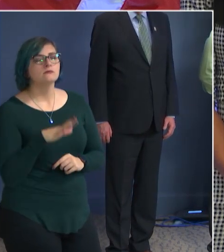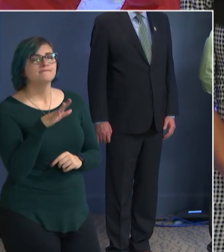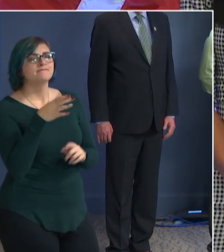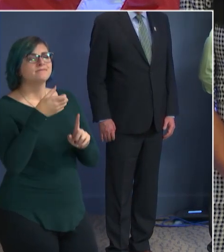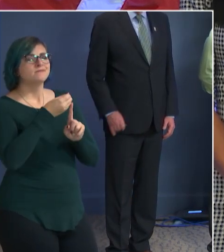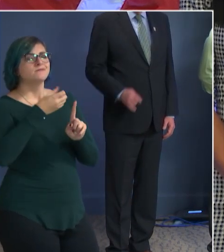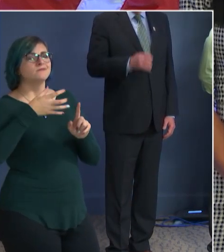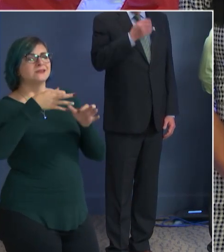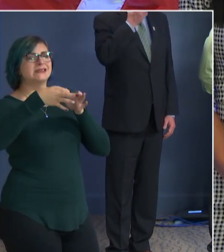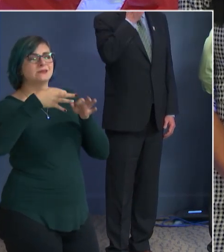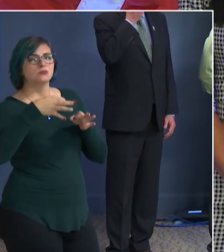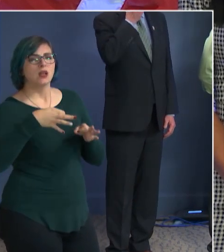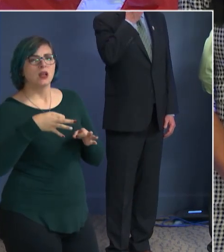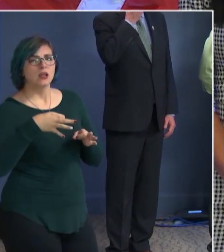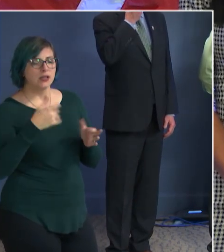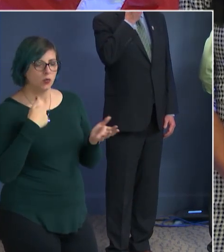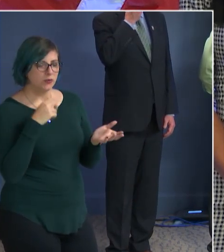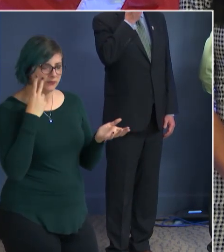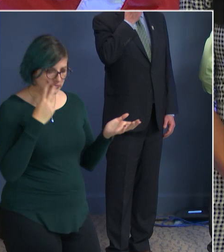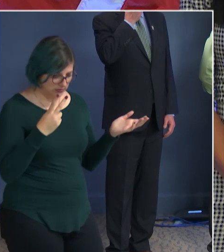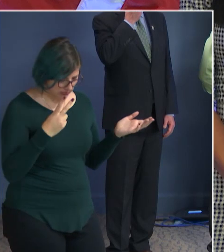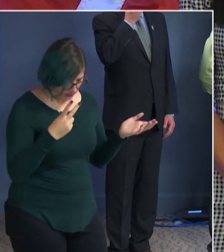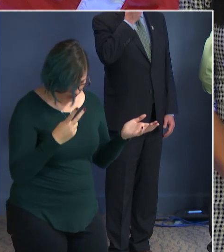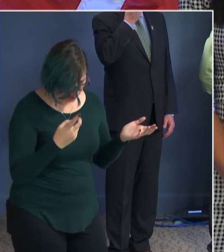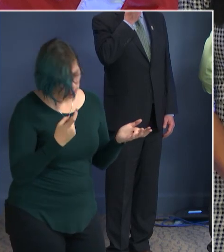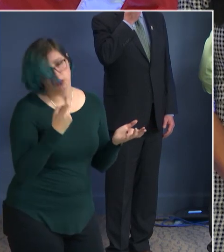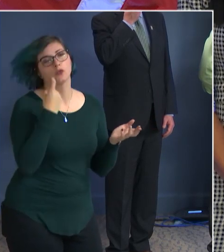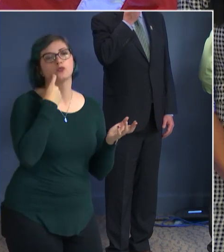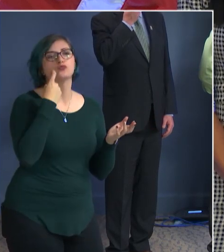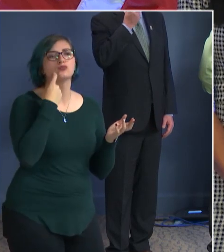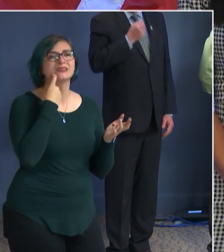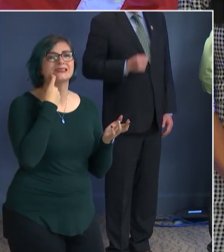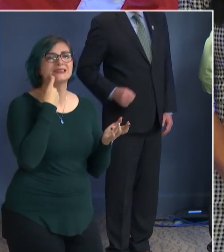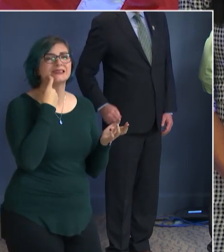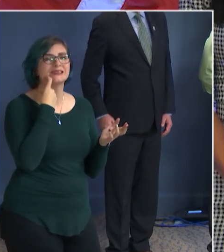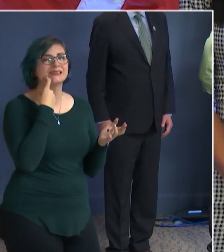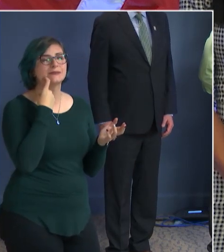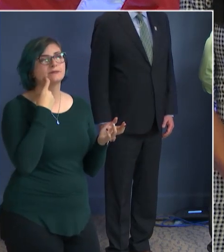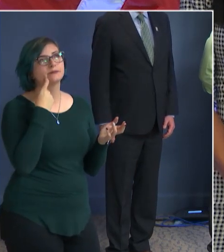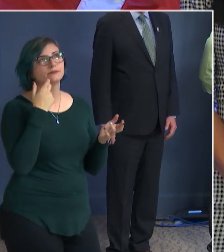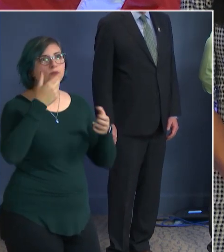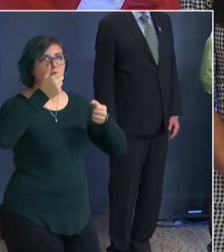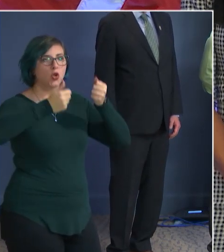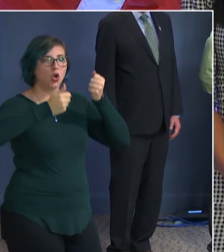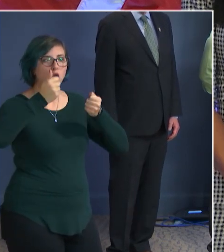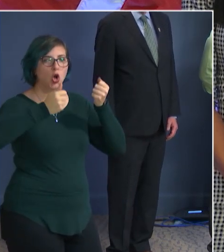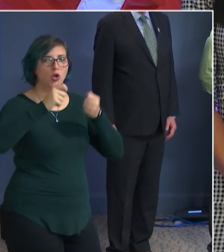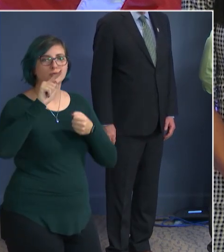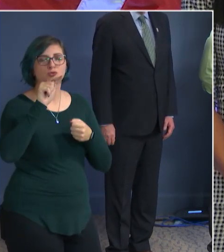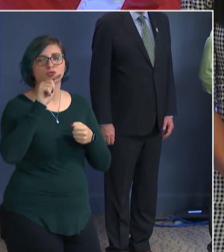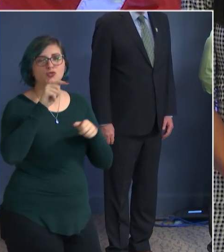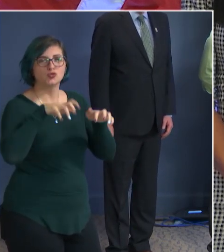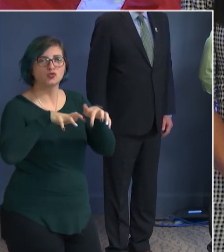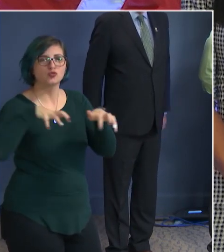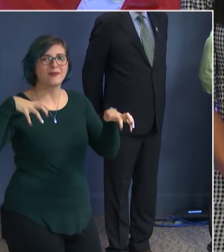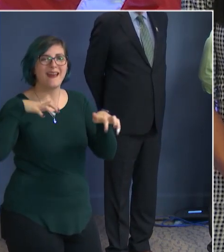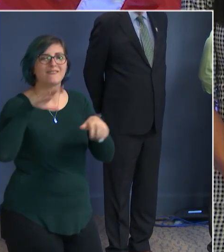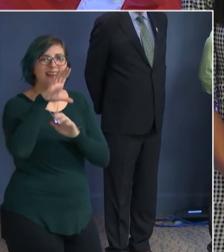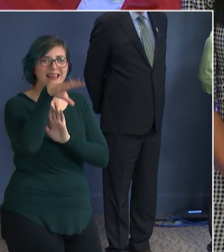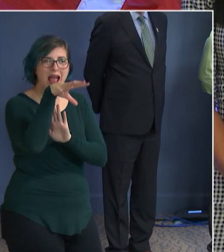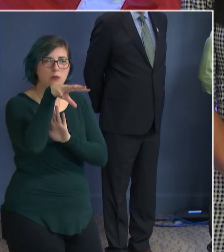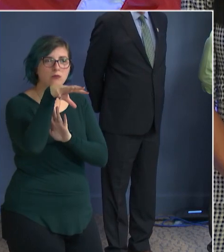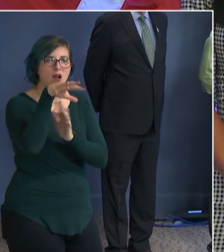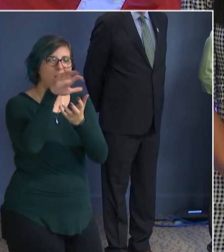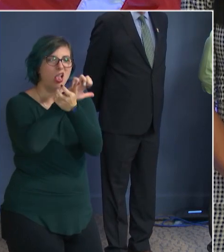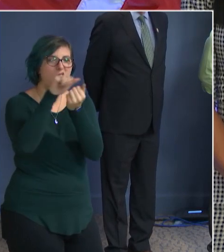about, we've seen some recent vandalism of auto enforcement cameras, traffic cameras in the city, and